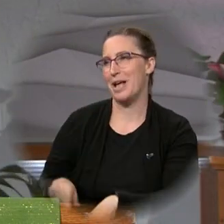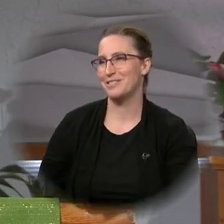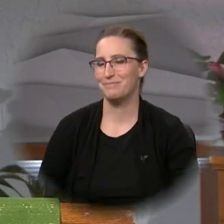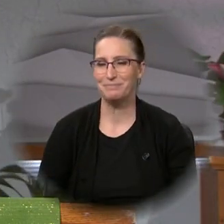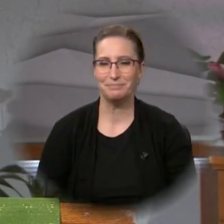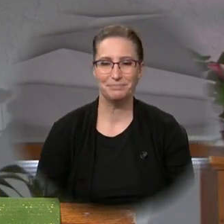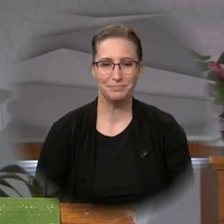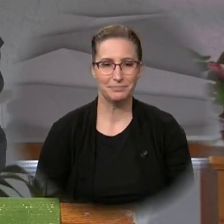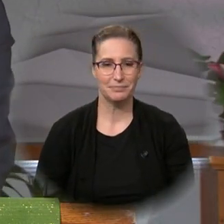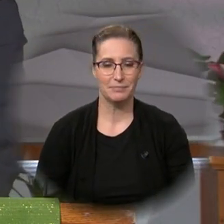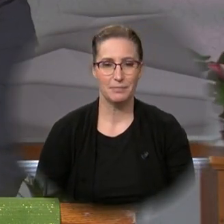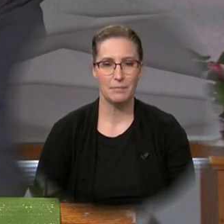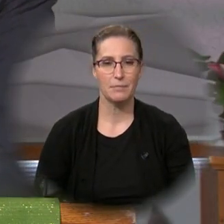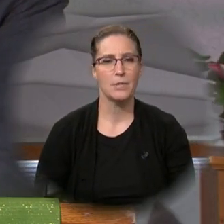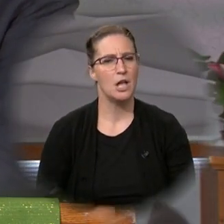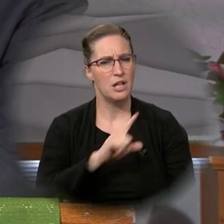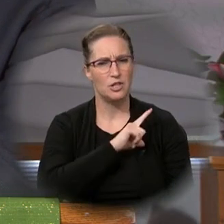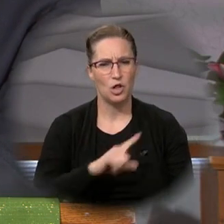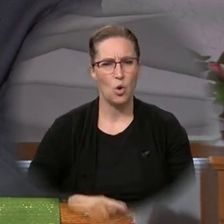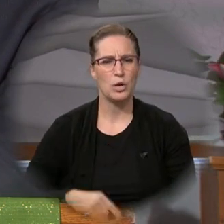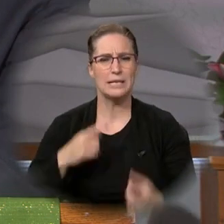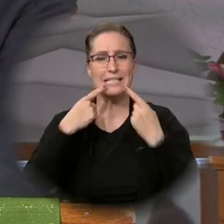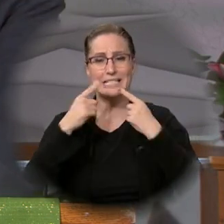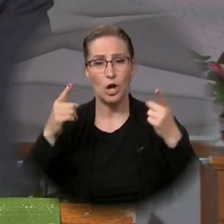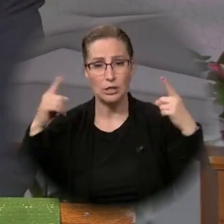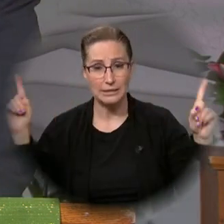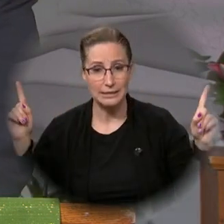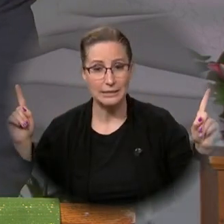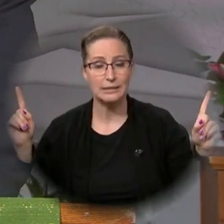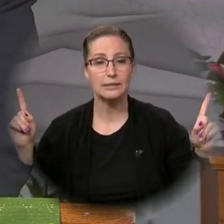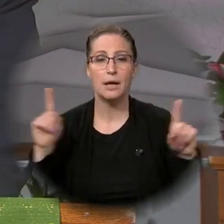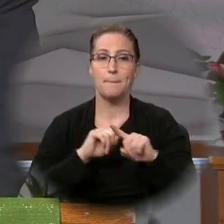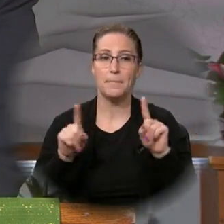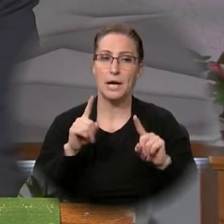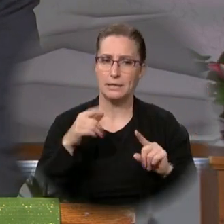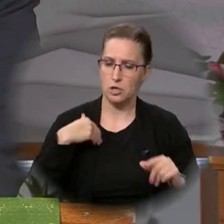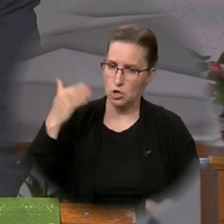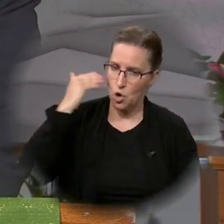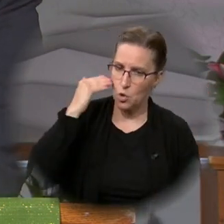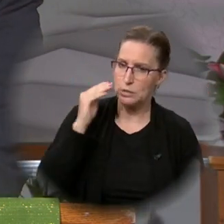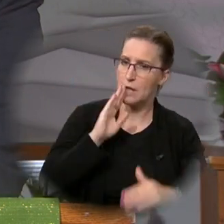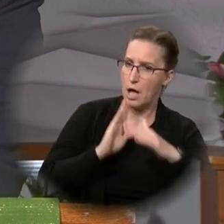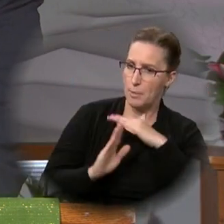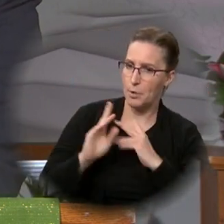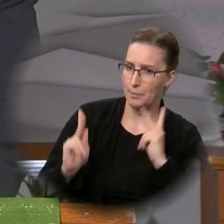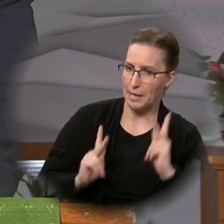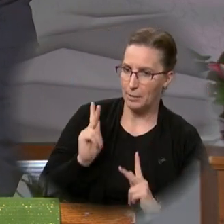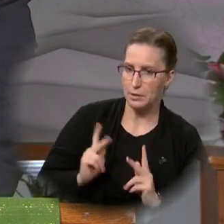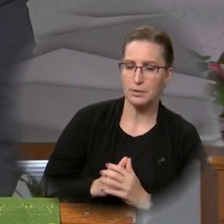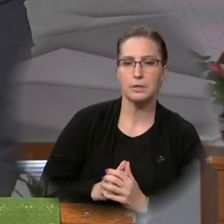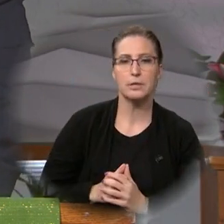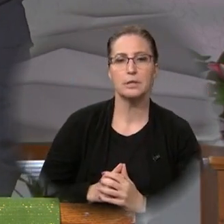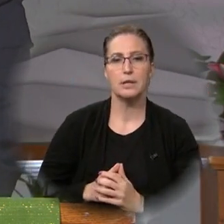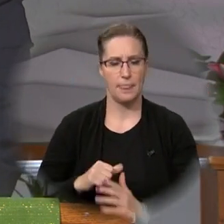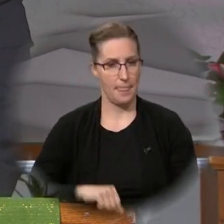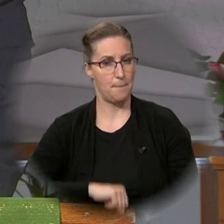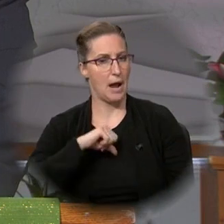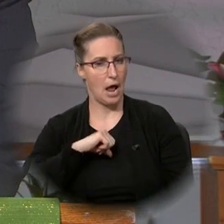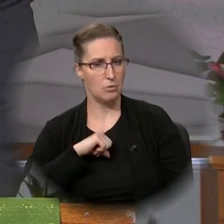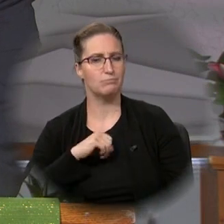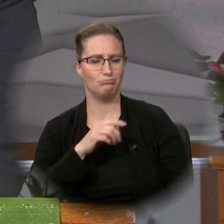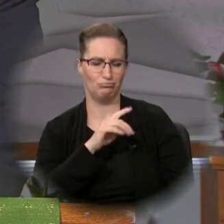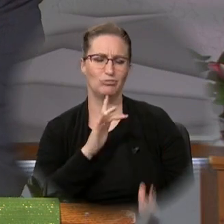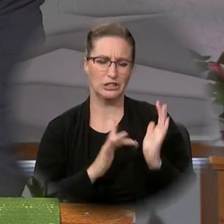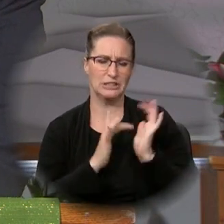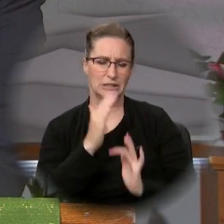me. The Lord is exalted, yet the lowly he sees, and the proud he knows from